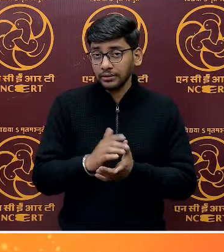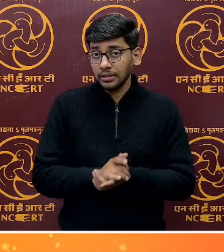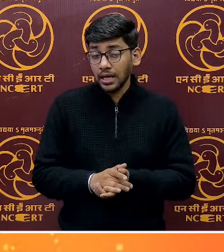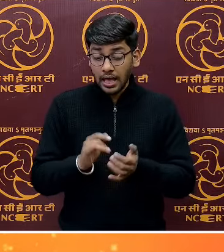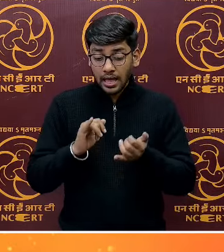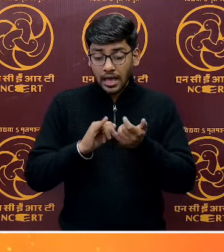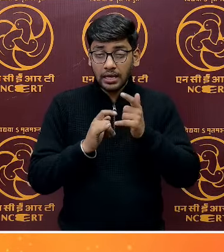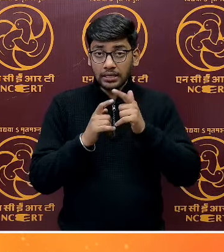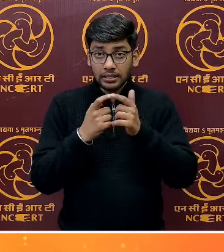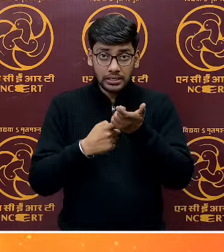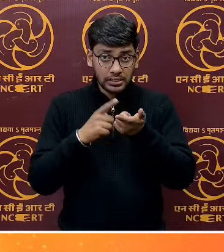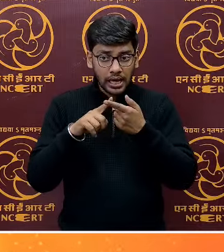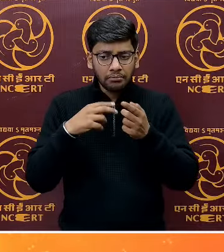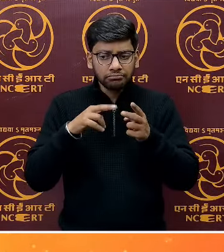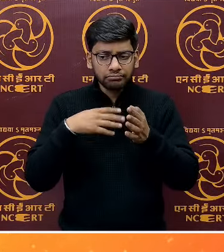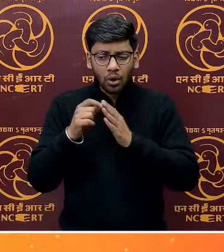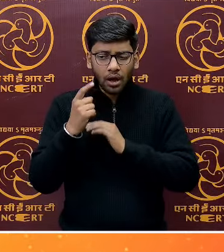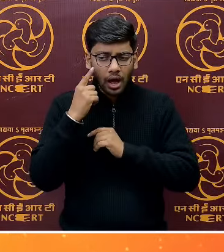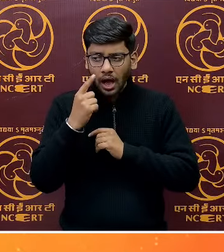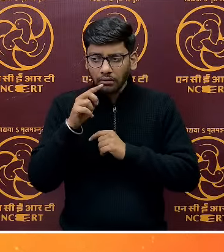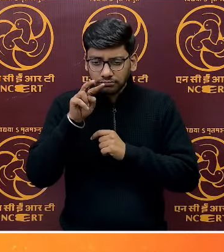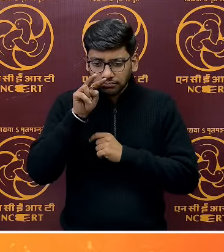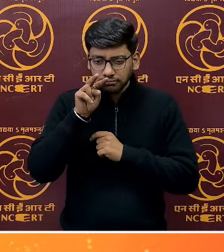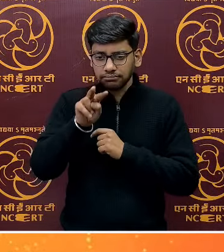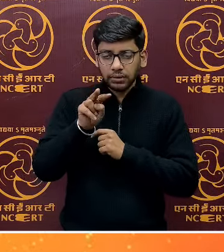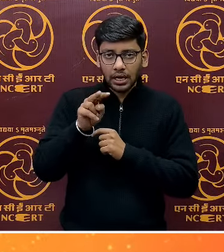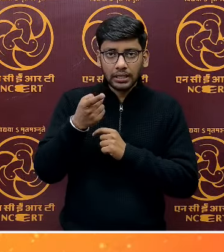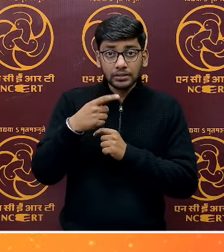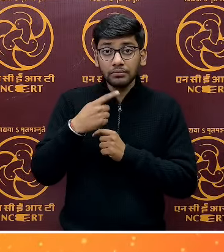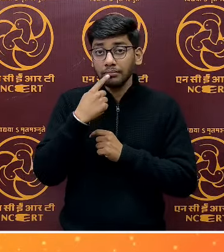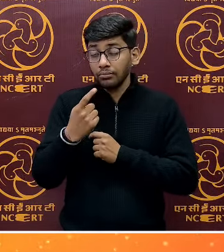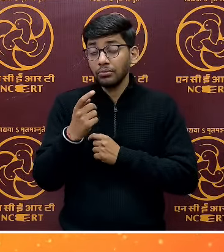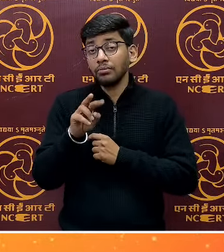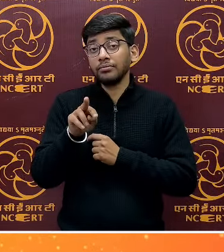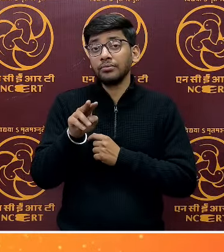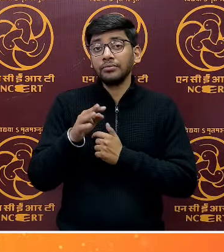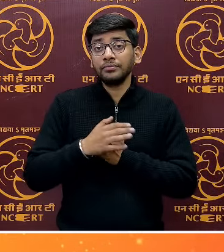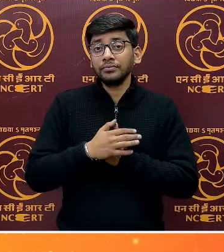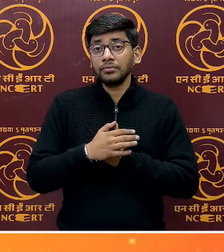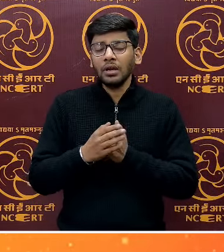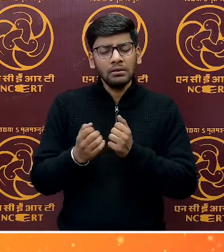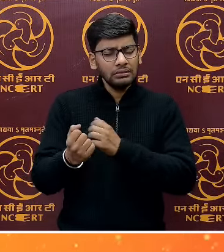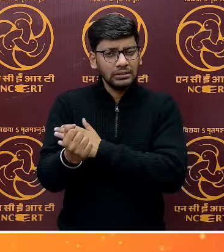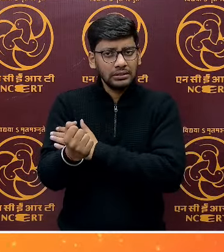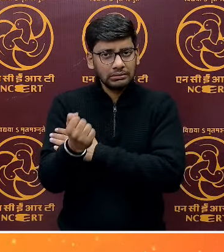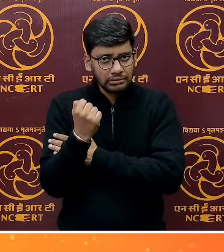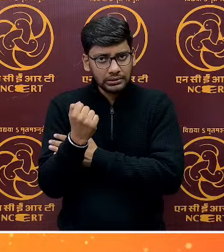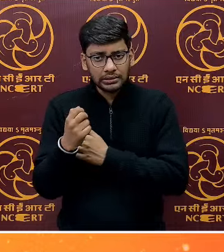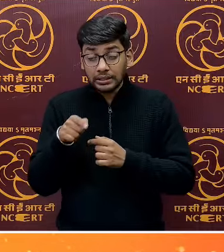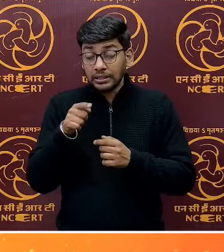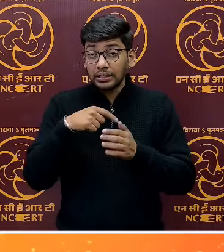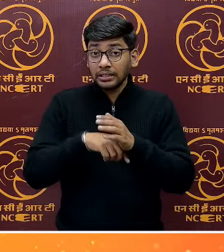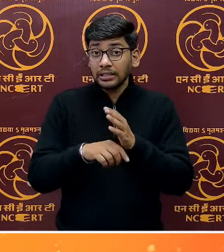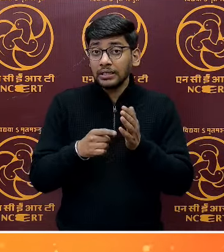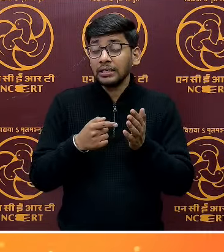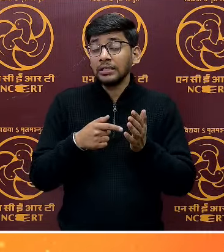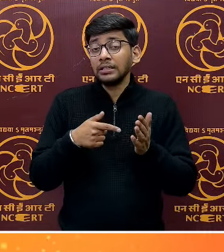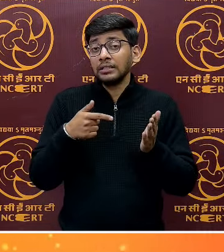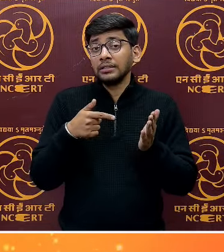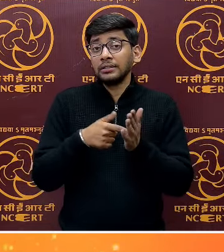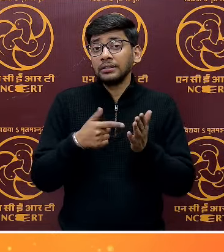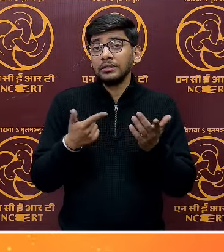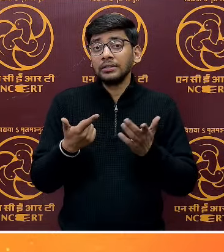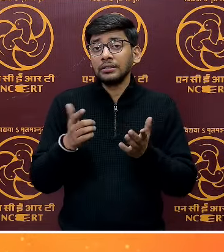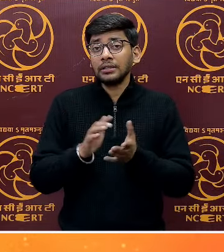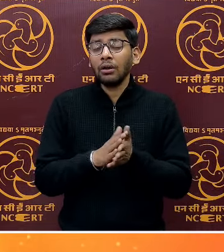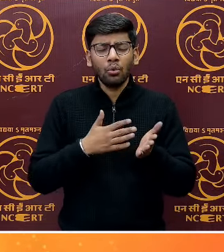the wild wind, the wind described as having its own songs and a powerful, untamed nature. So this is